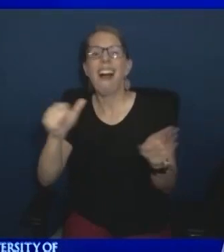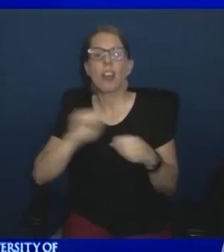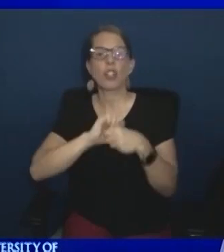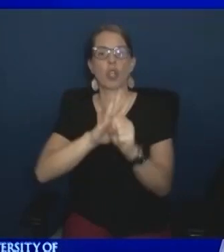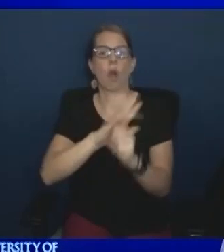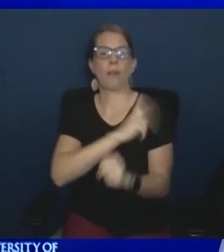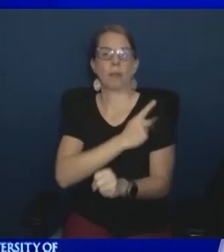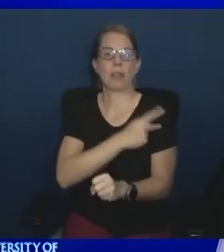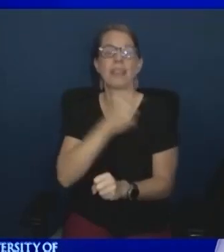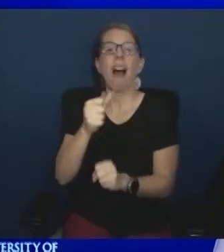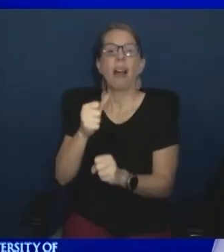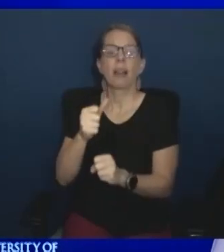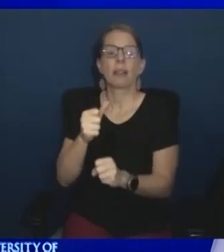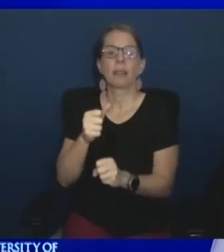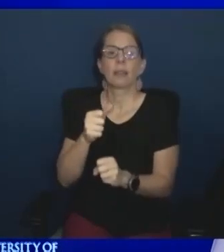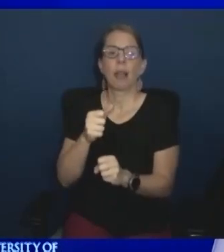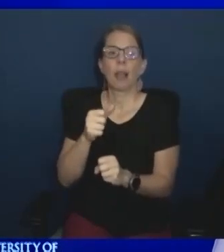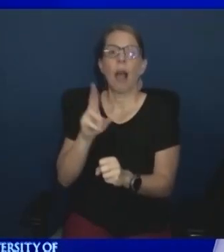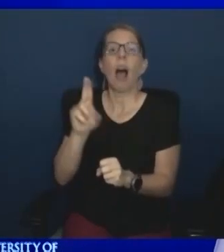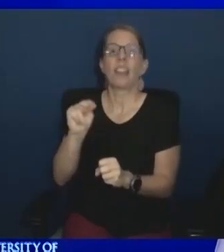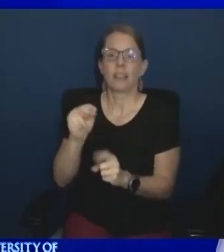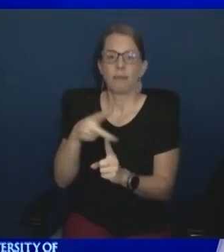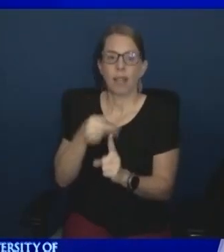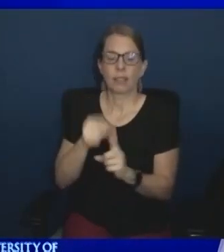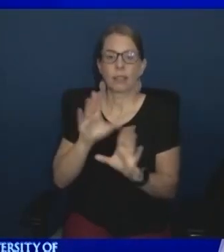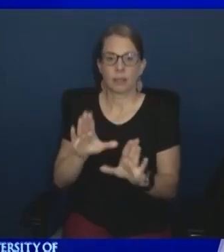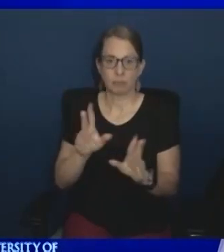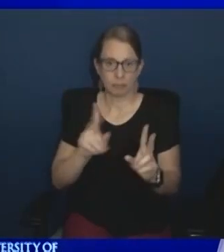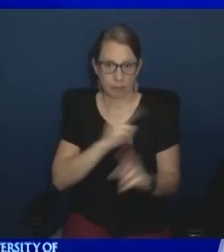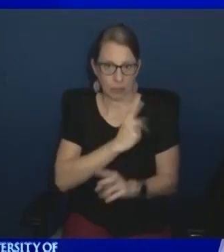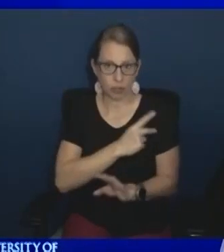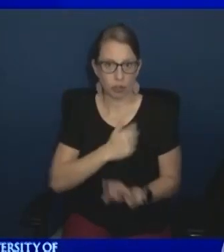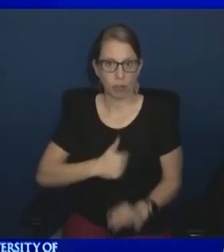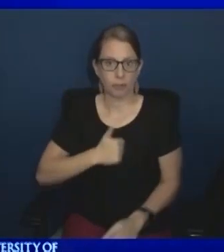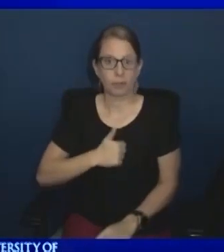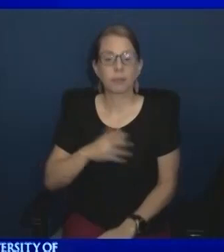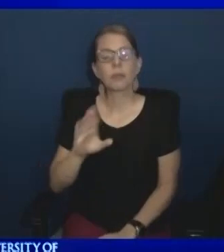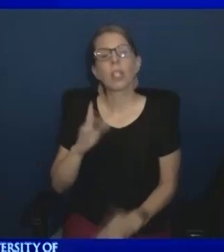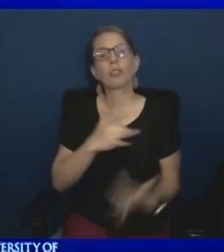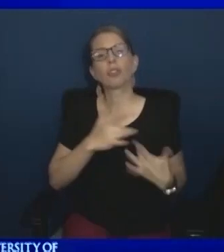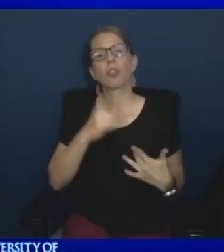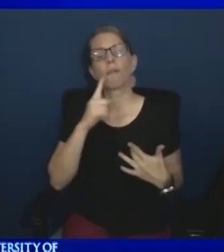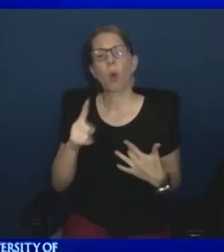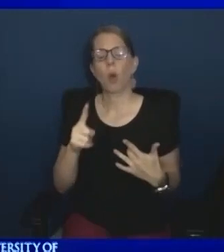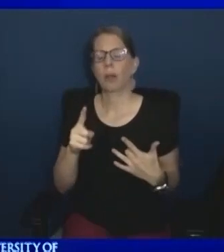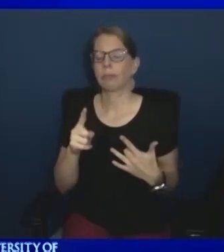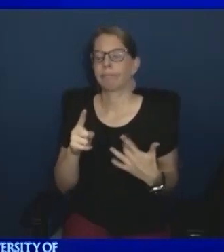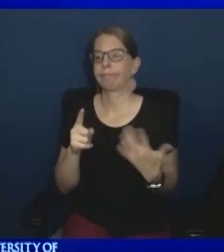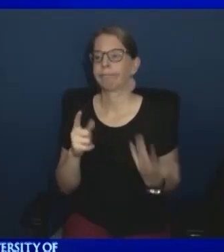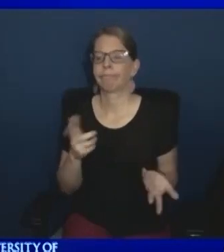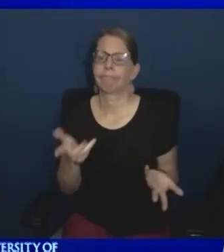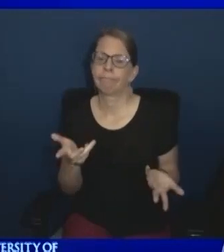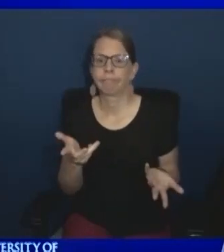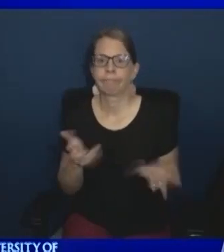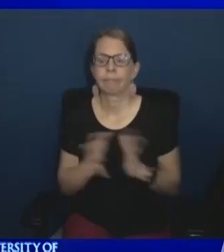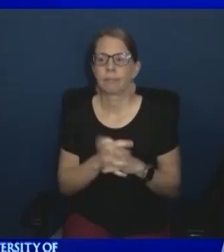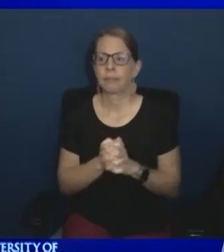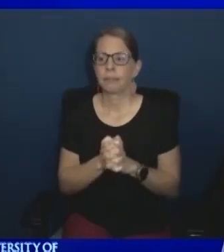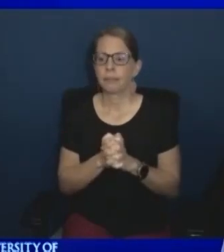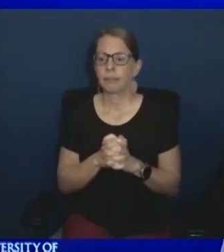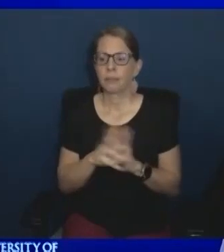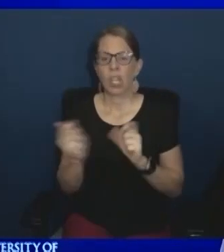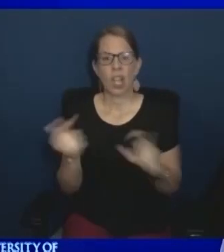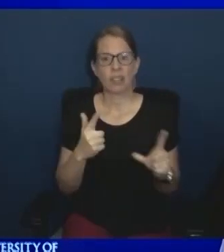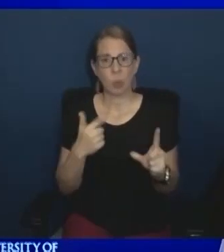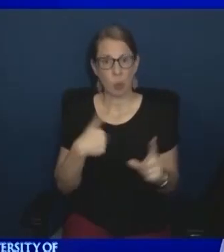patients, not unvaccinated. Sorry. Yeah, I think that has been a concern forever. I'm not sure that necessarily we have ever done that. I've